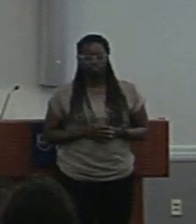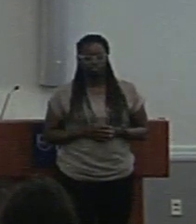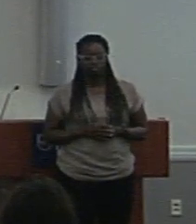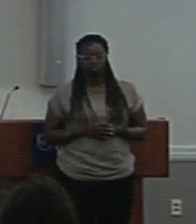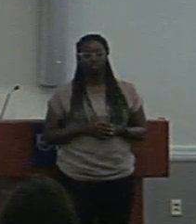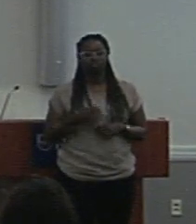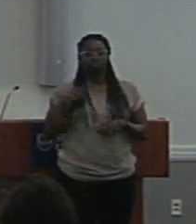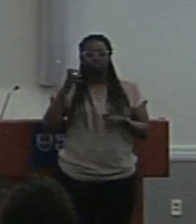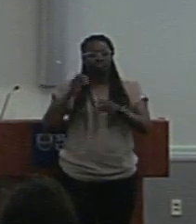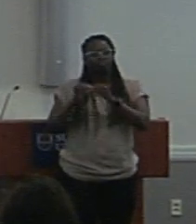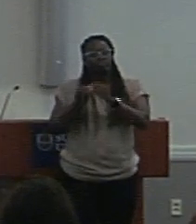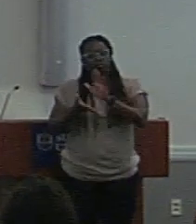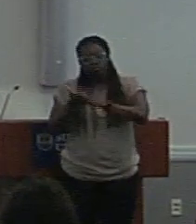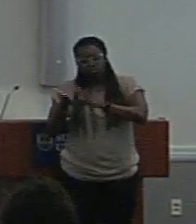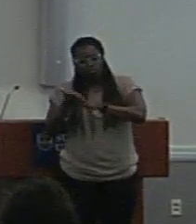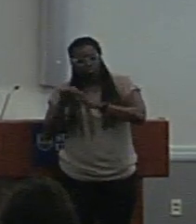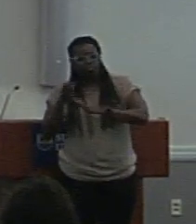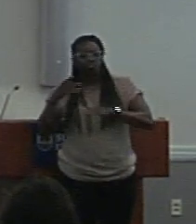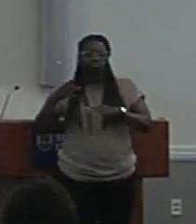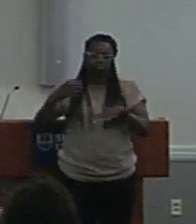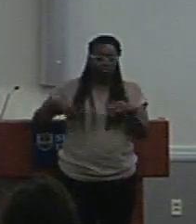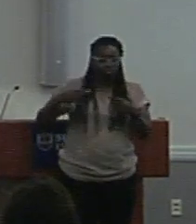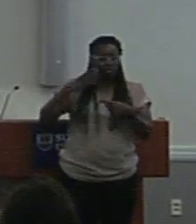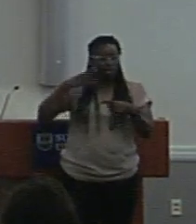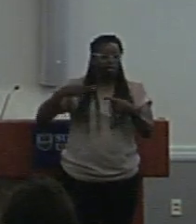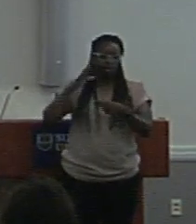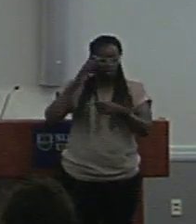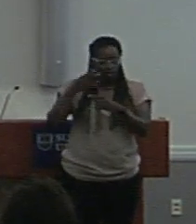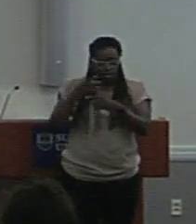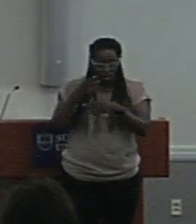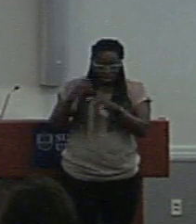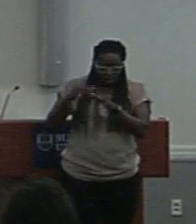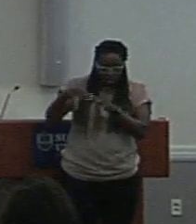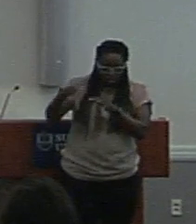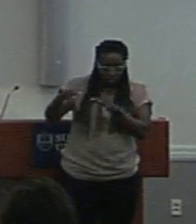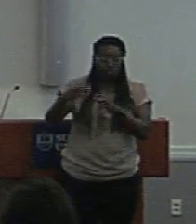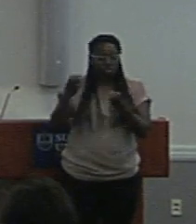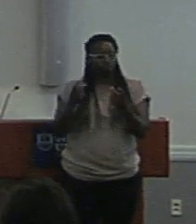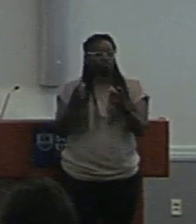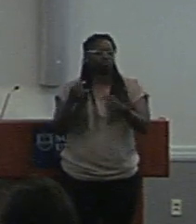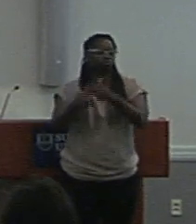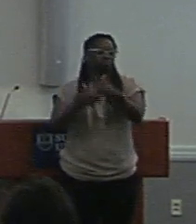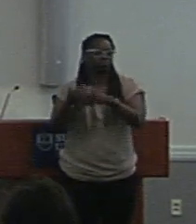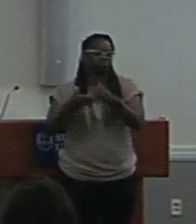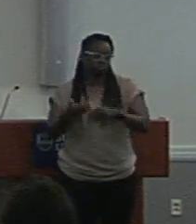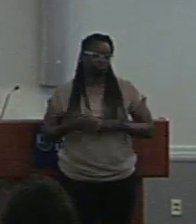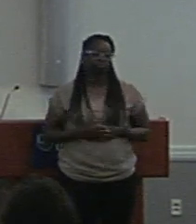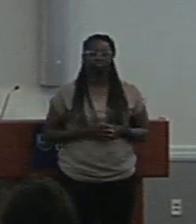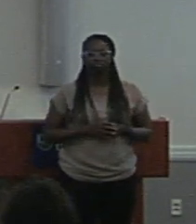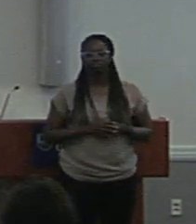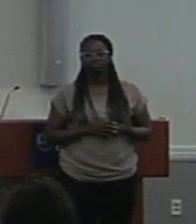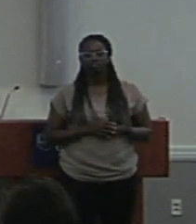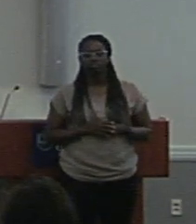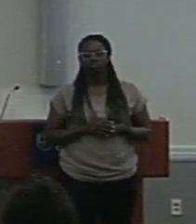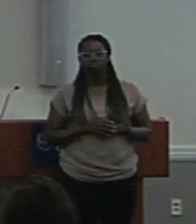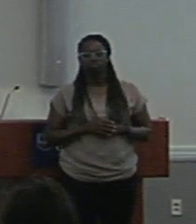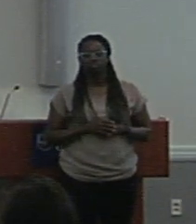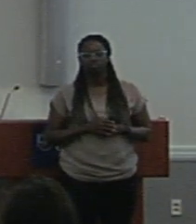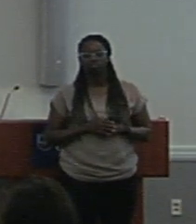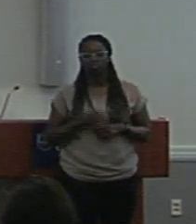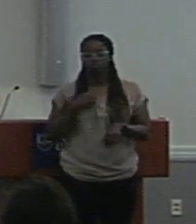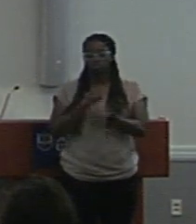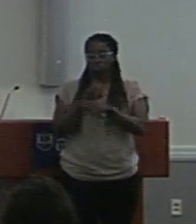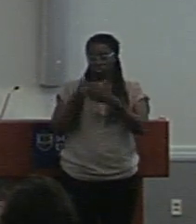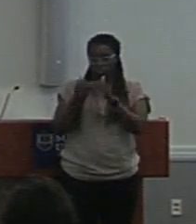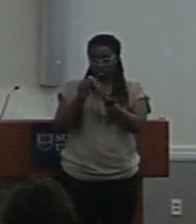more timely manner. And there's a lot of things, and this city does work very closely with the state on a lot of initiatives